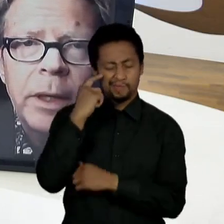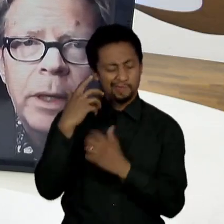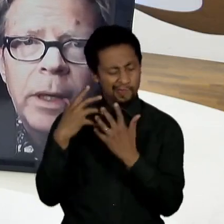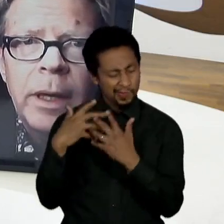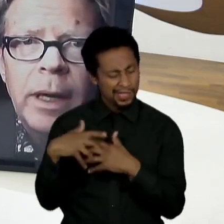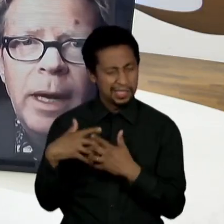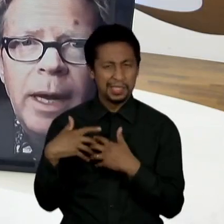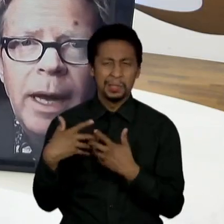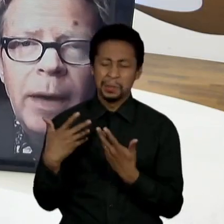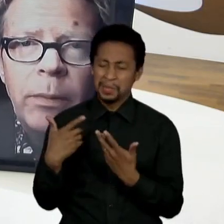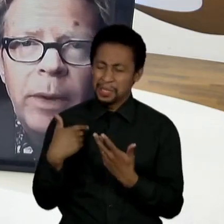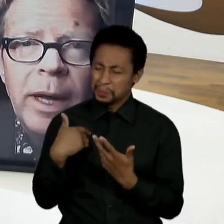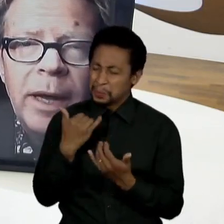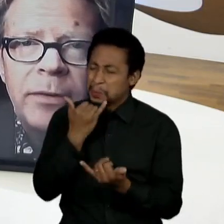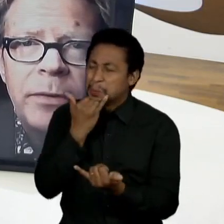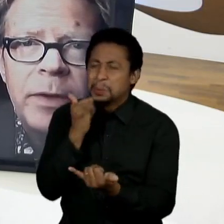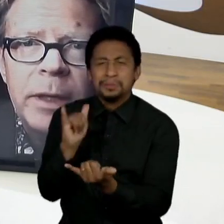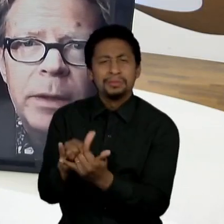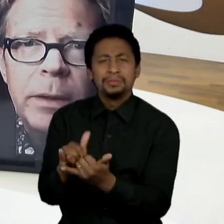apologize?